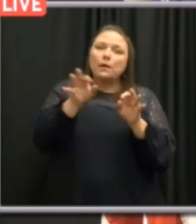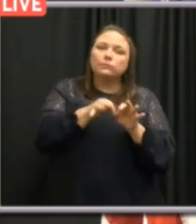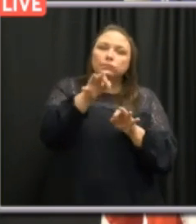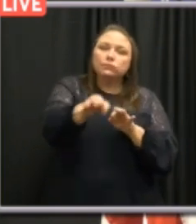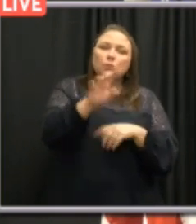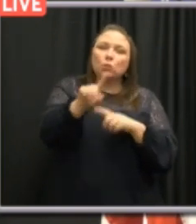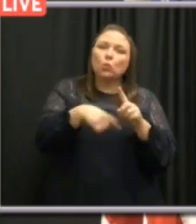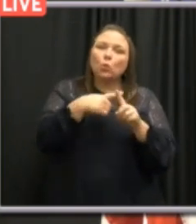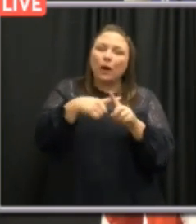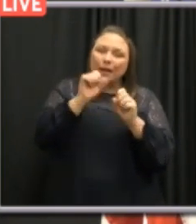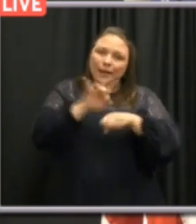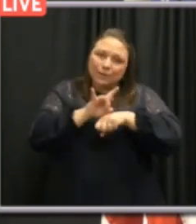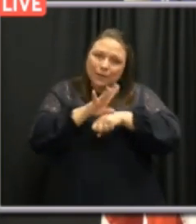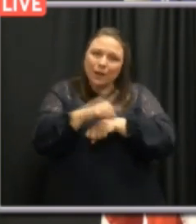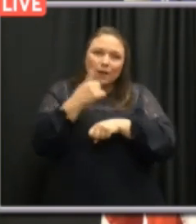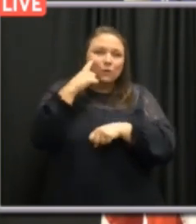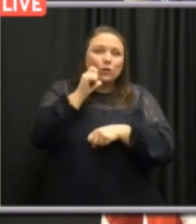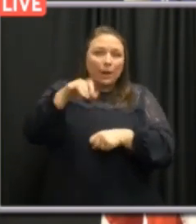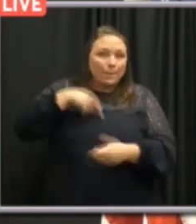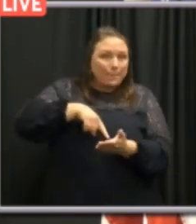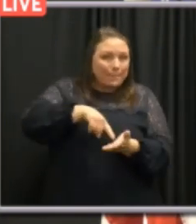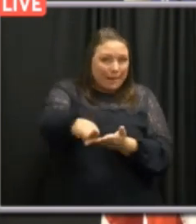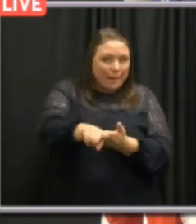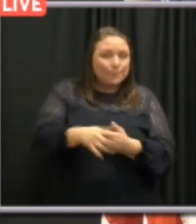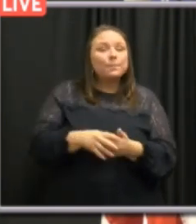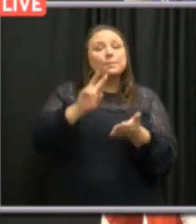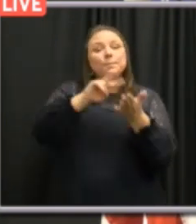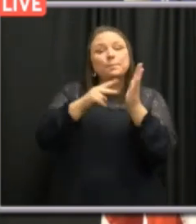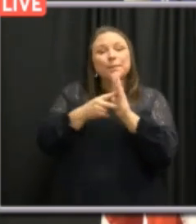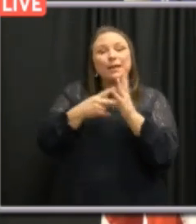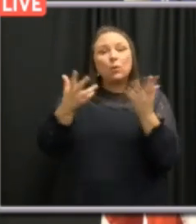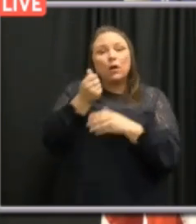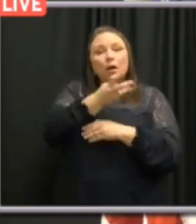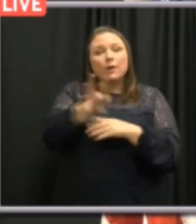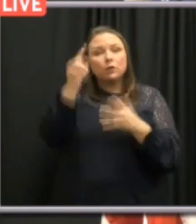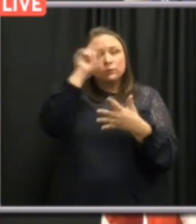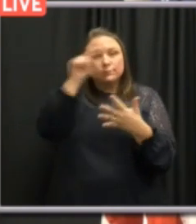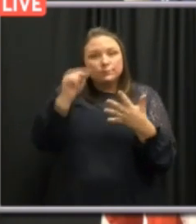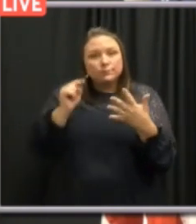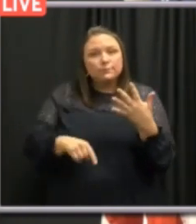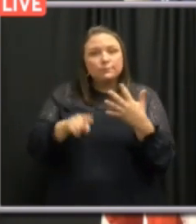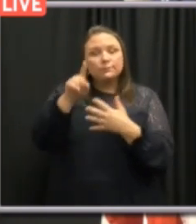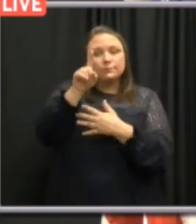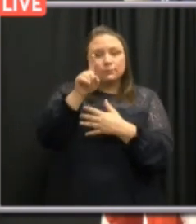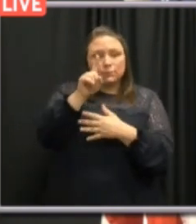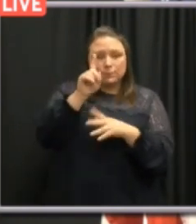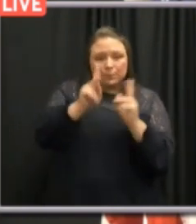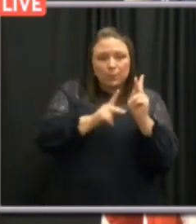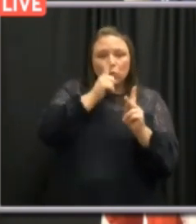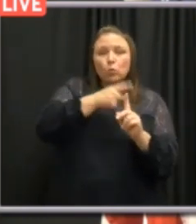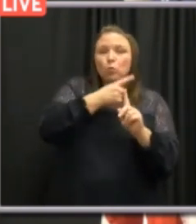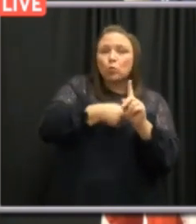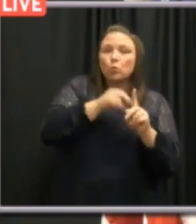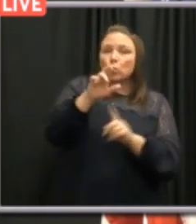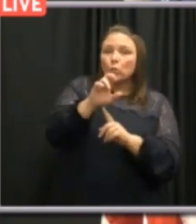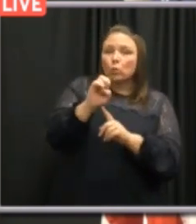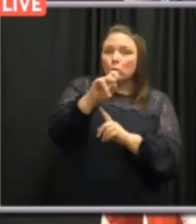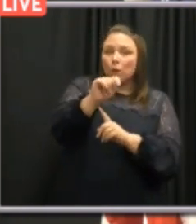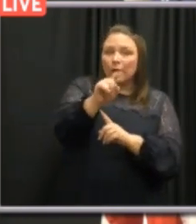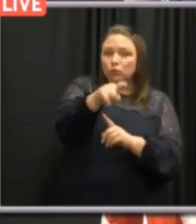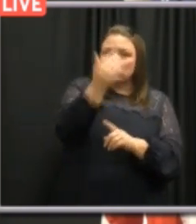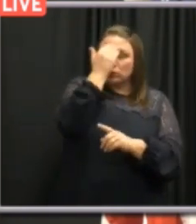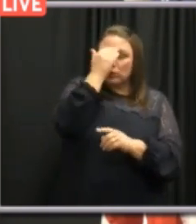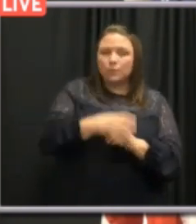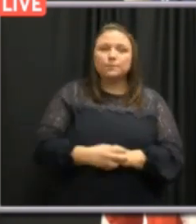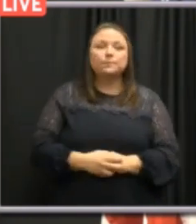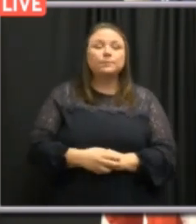when you can be evicted for non-payment. As such, here are a few things that renters may need to know. You